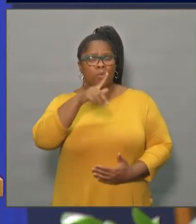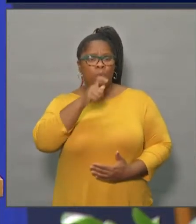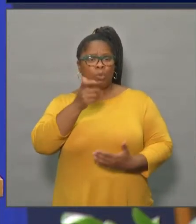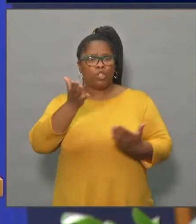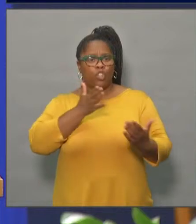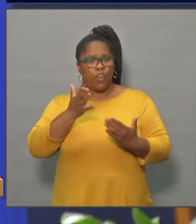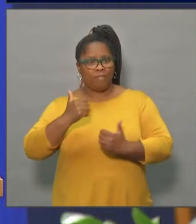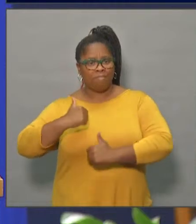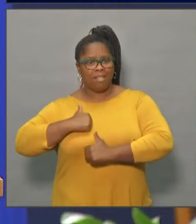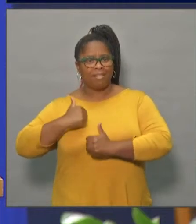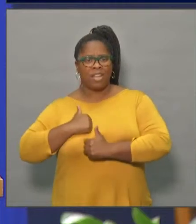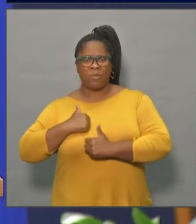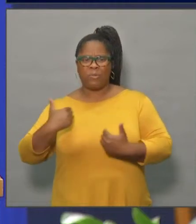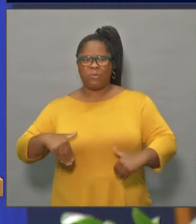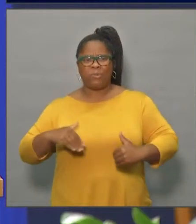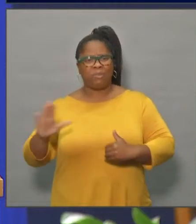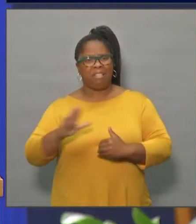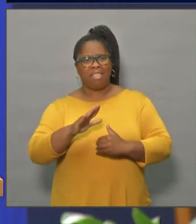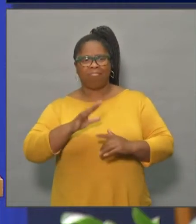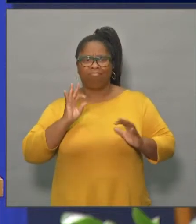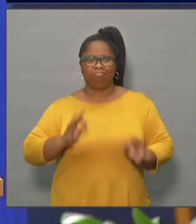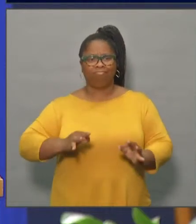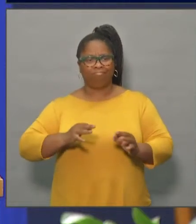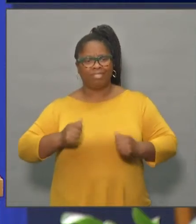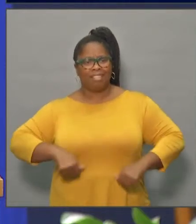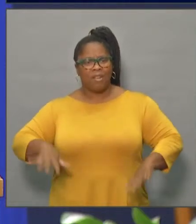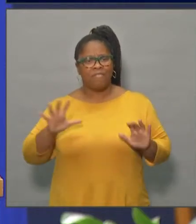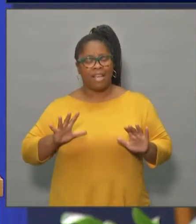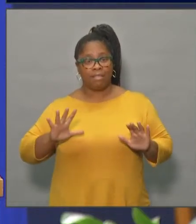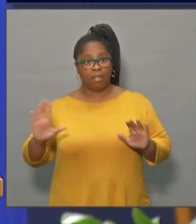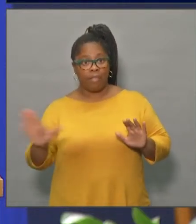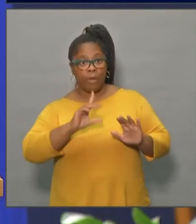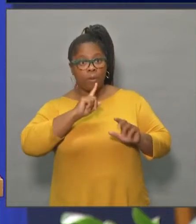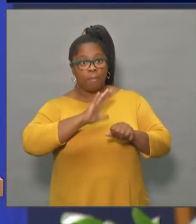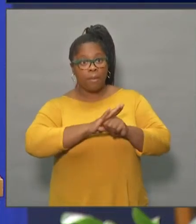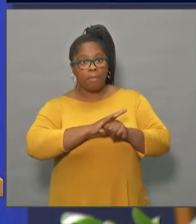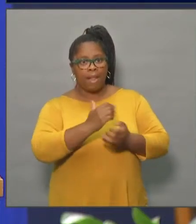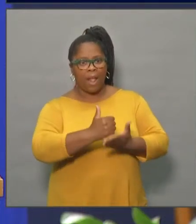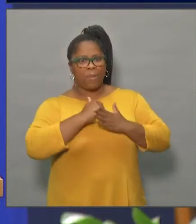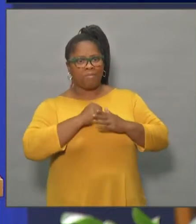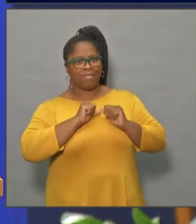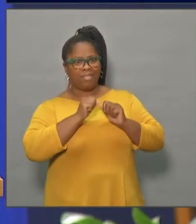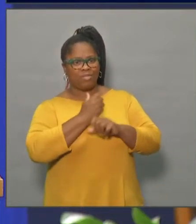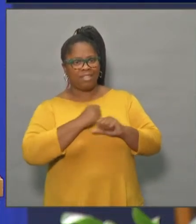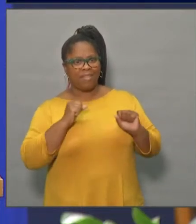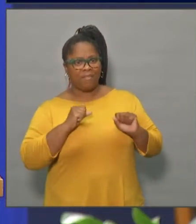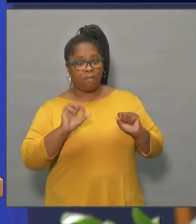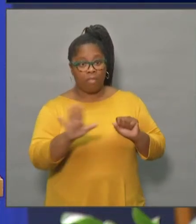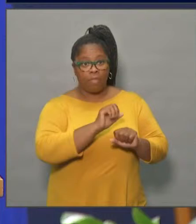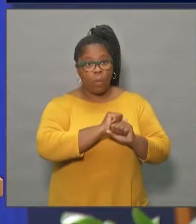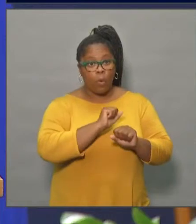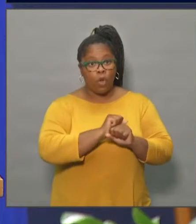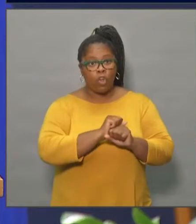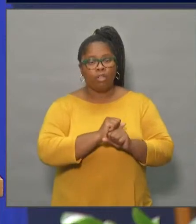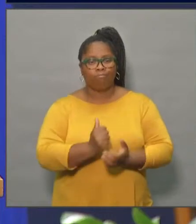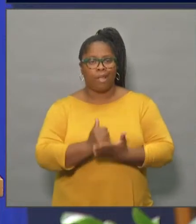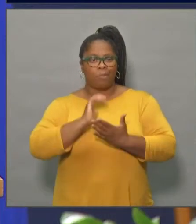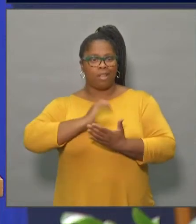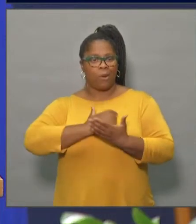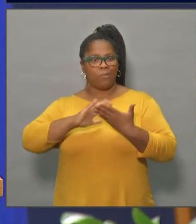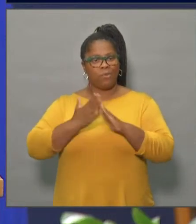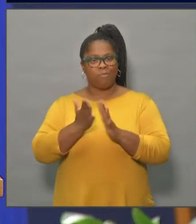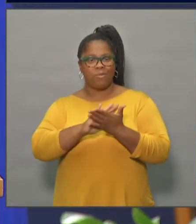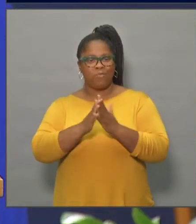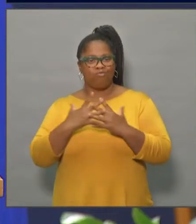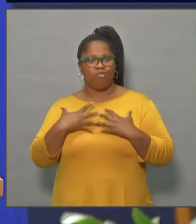sacrifice. Their commitment makes us safer, and their work makes our community stronger. We owe you a debt of